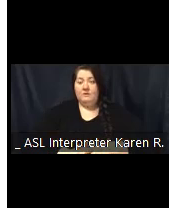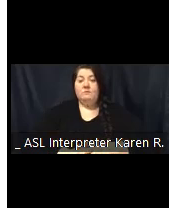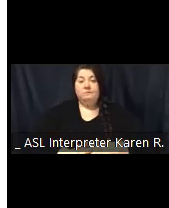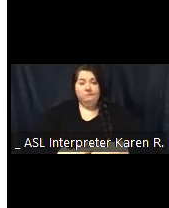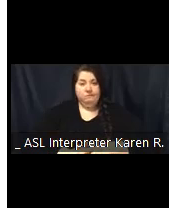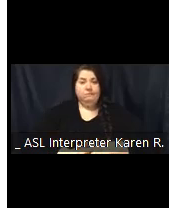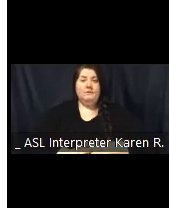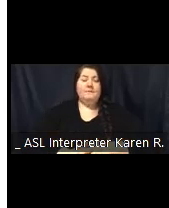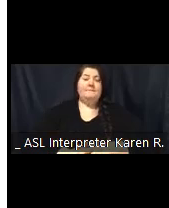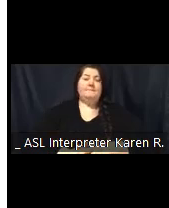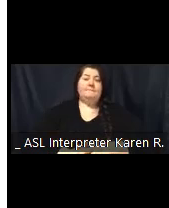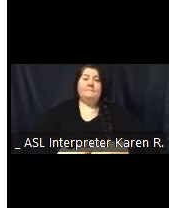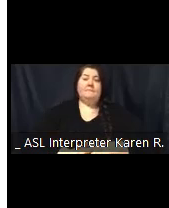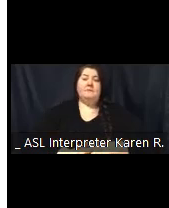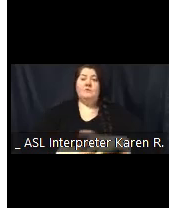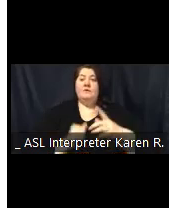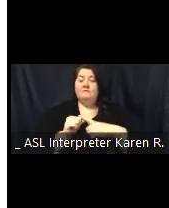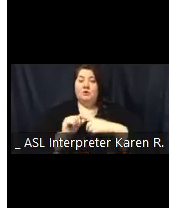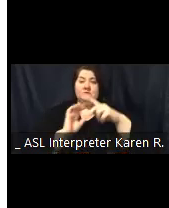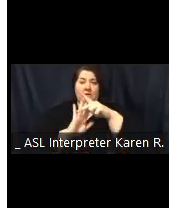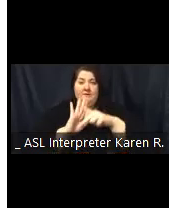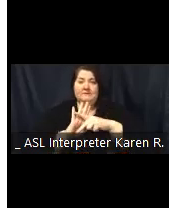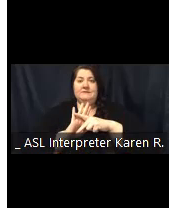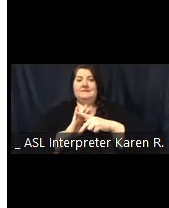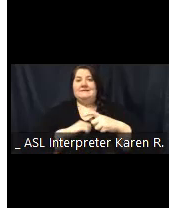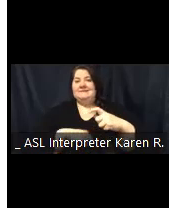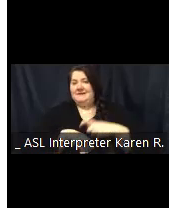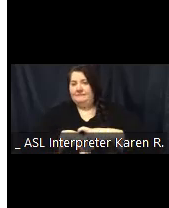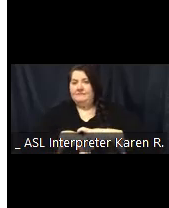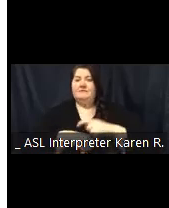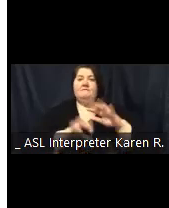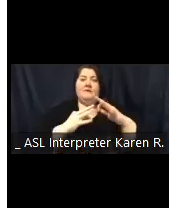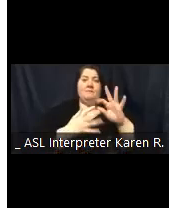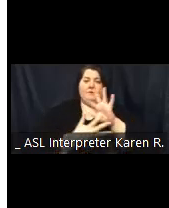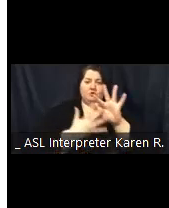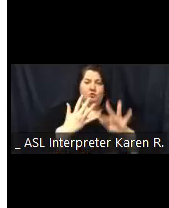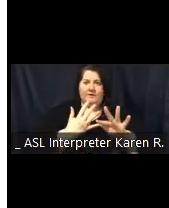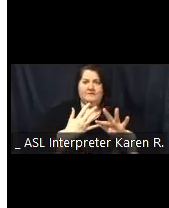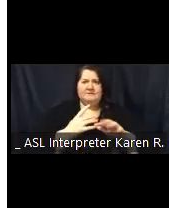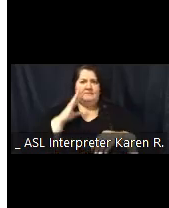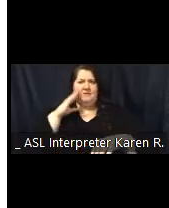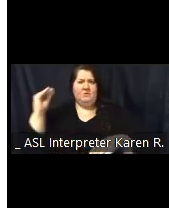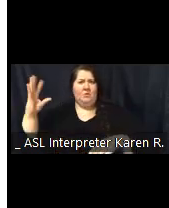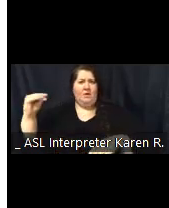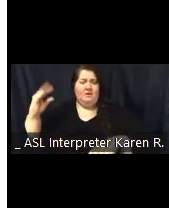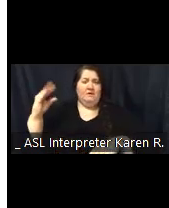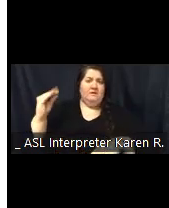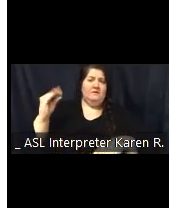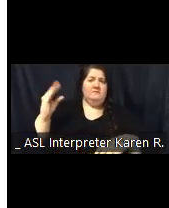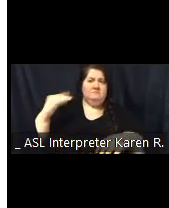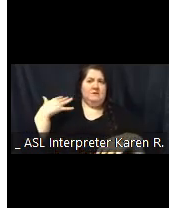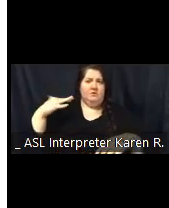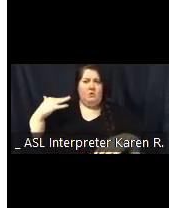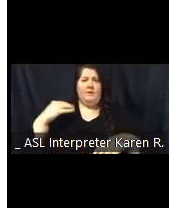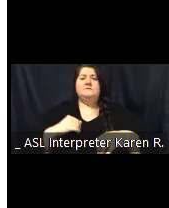So keeping in mind that first policy, holding timeliness and family choice, we're wanting to move the family